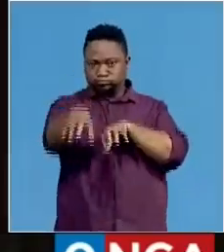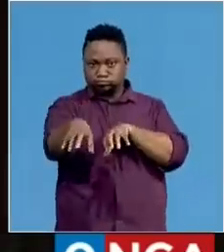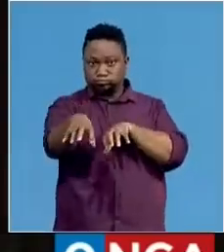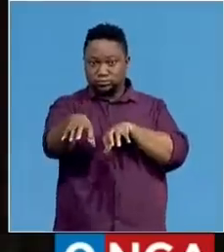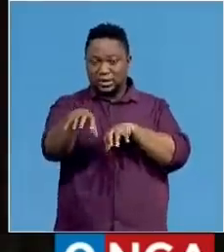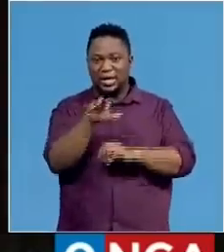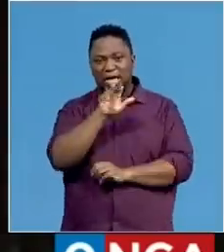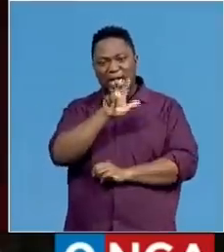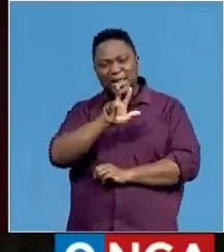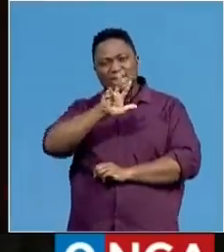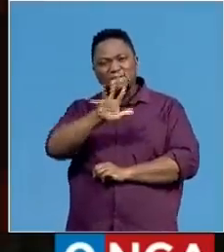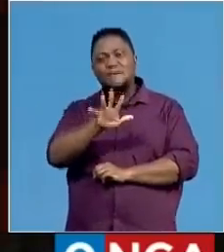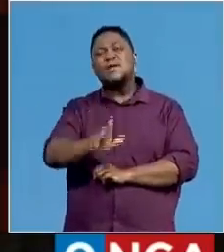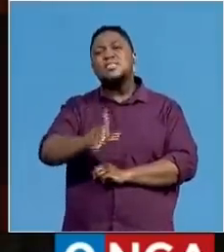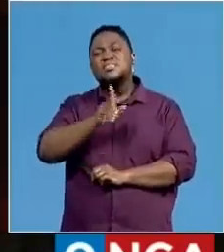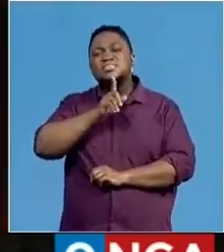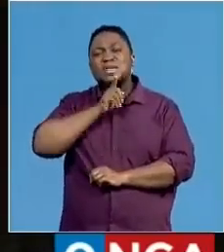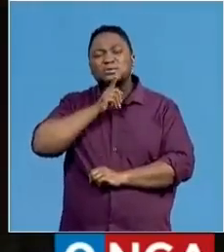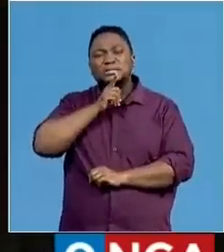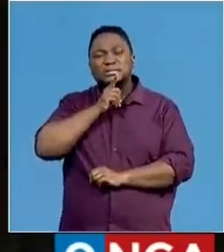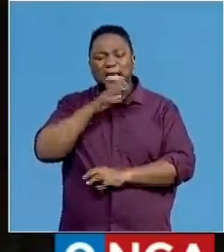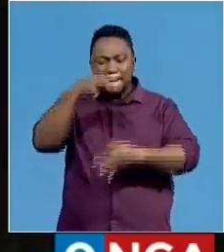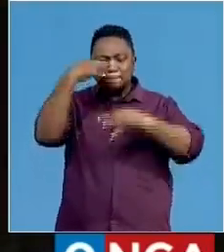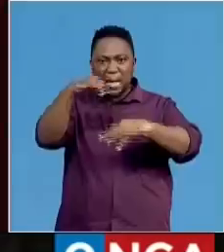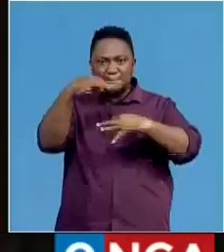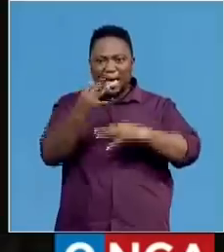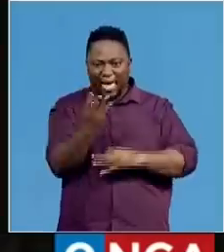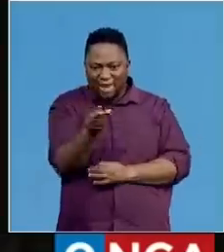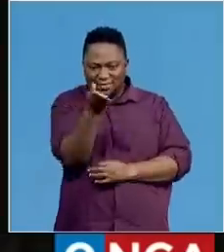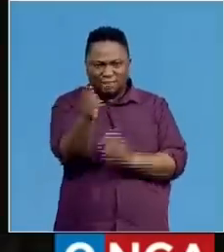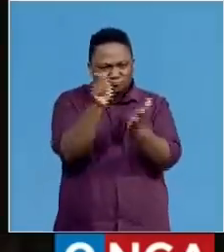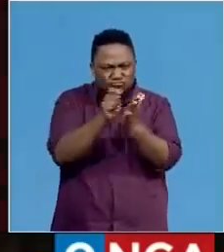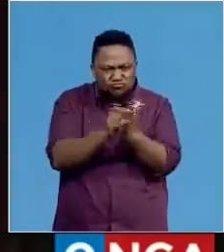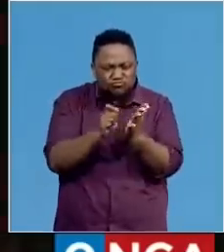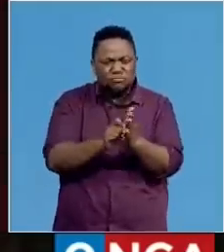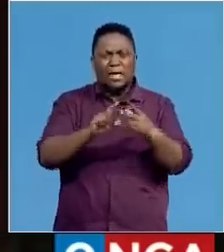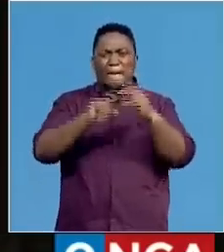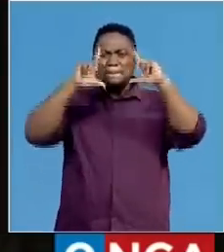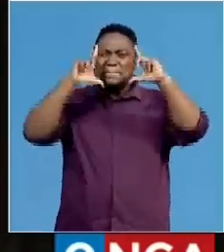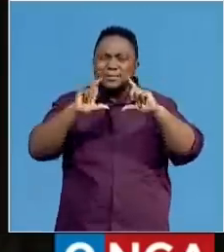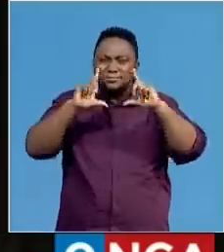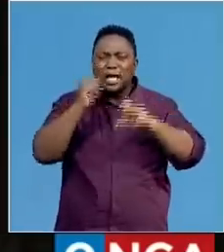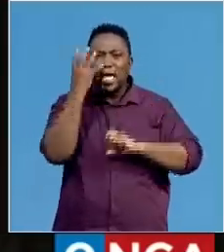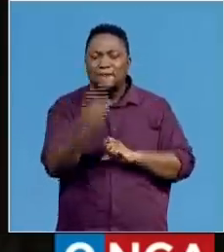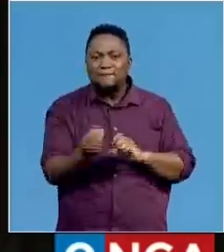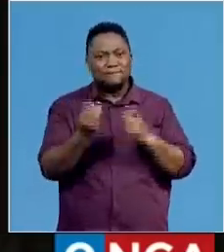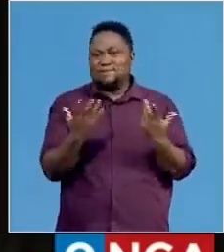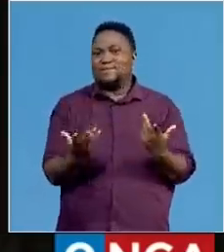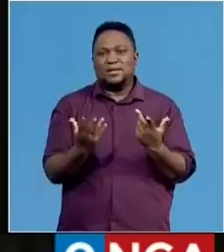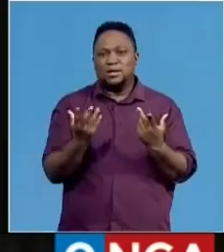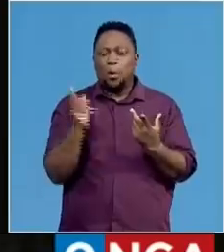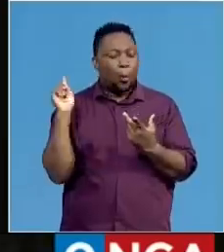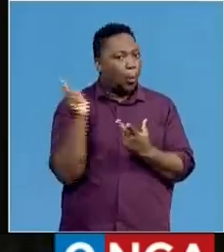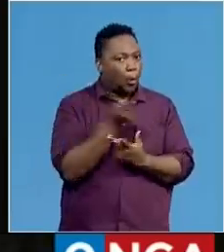85,000 pieces in this library, irreplaceable manuscripts, pictures, books. I spoke to a researcher